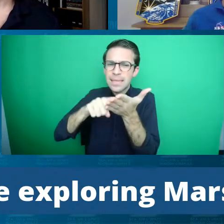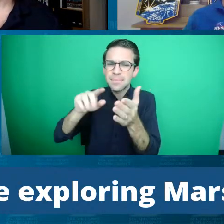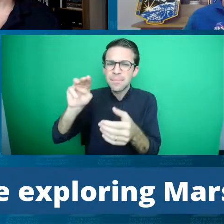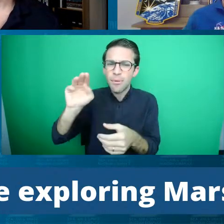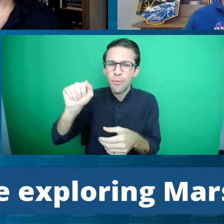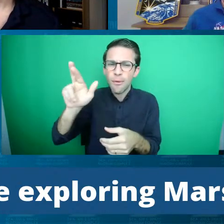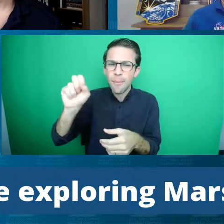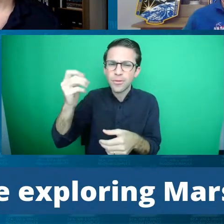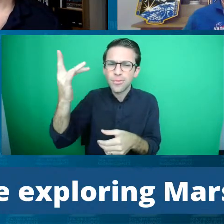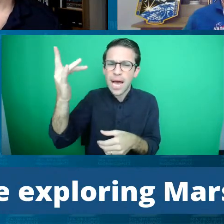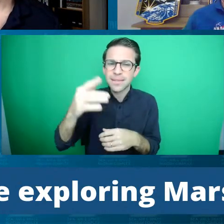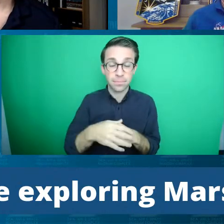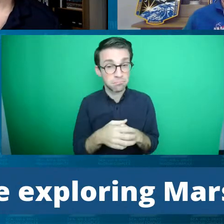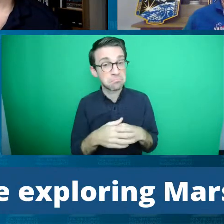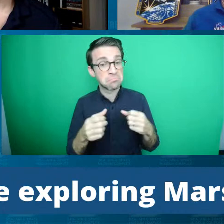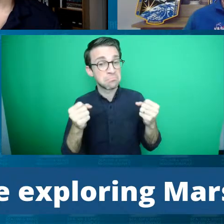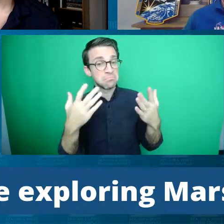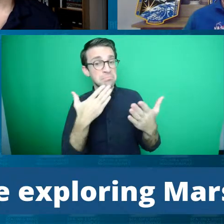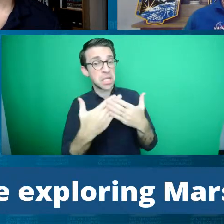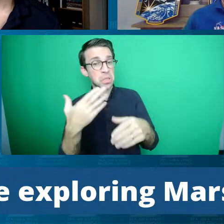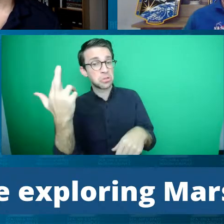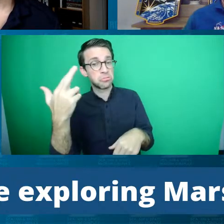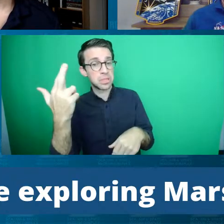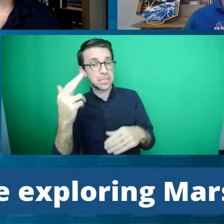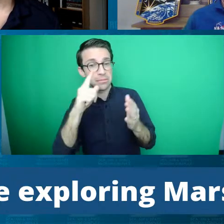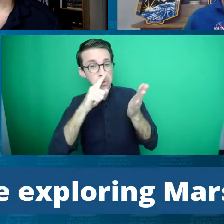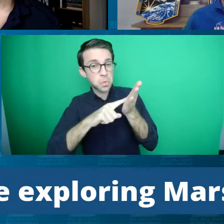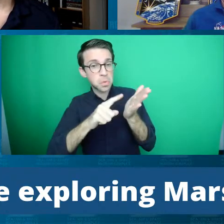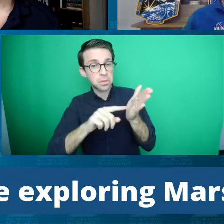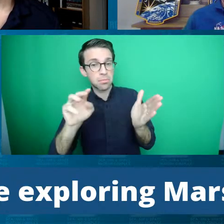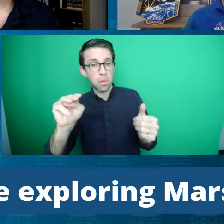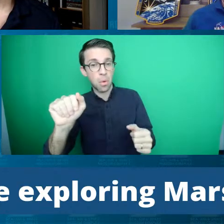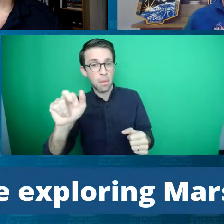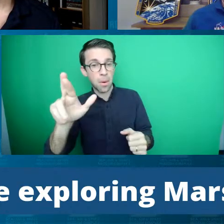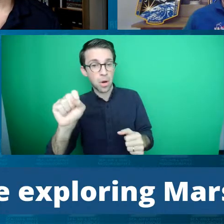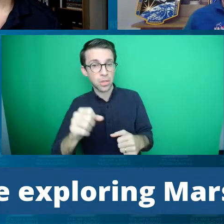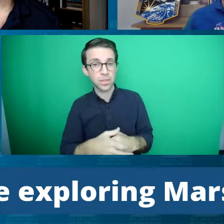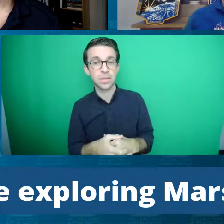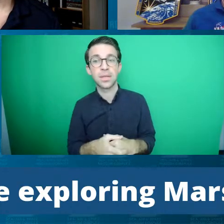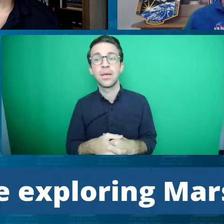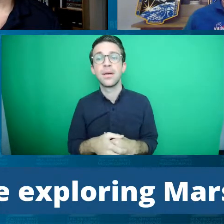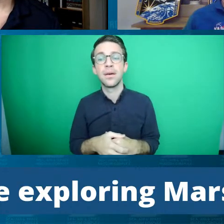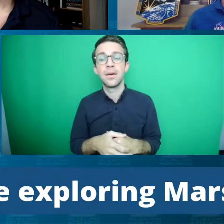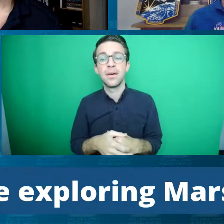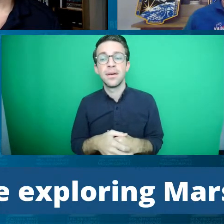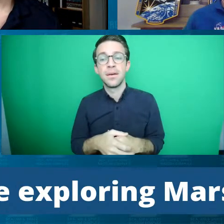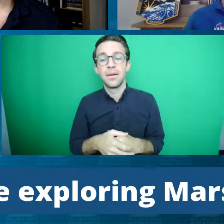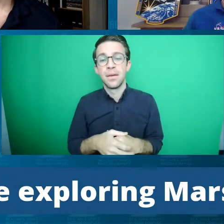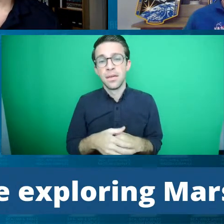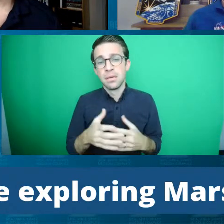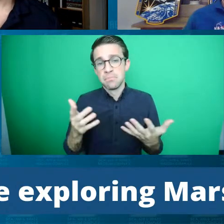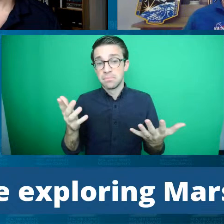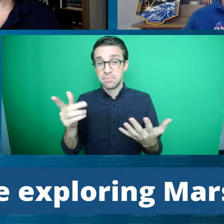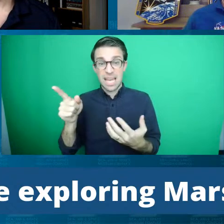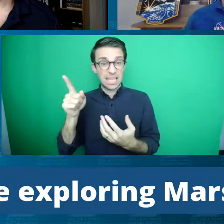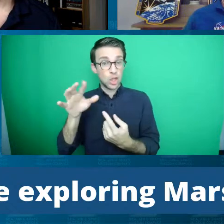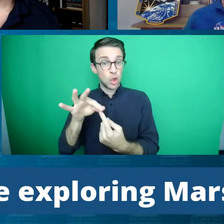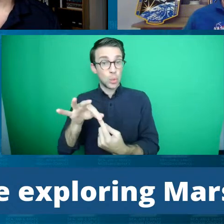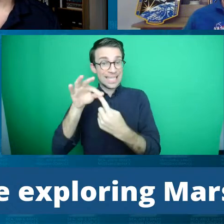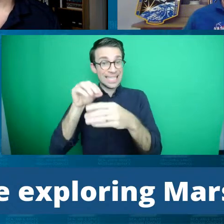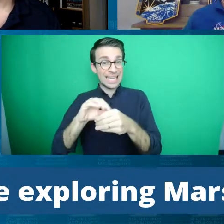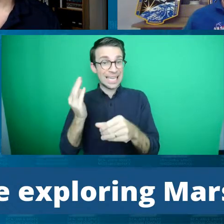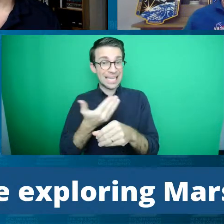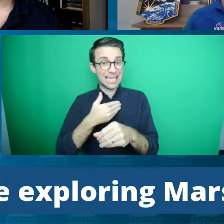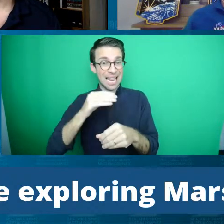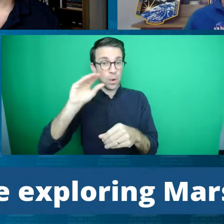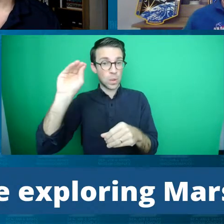a lot of good reasons to explore Mars. It is unique in our solar system.